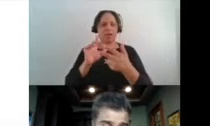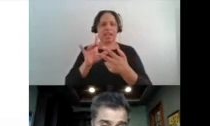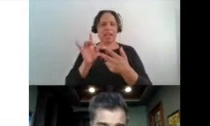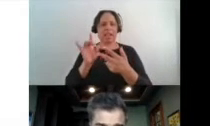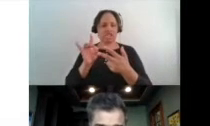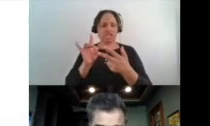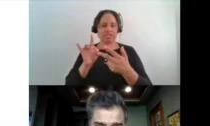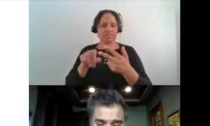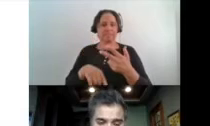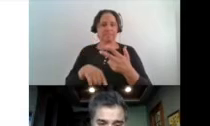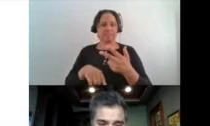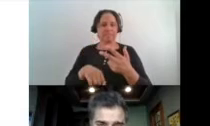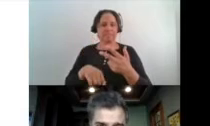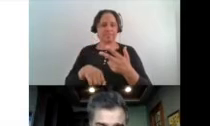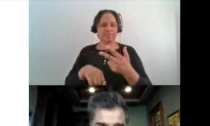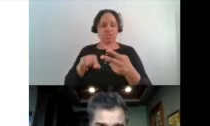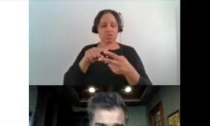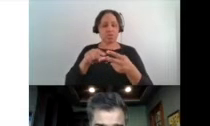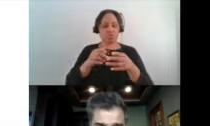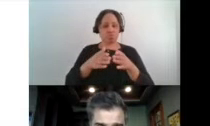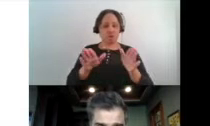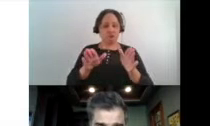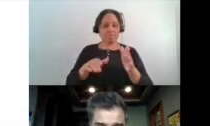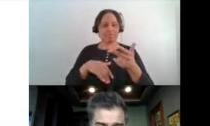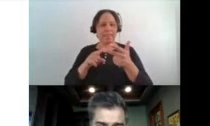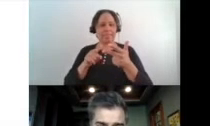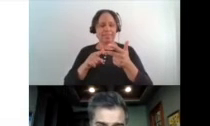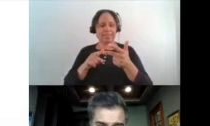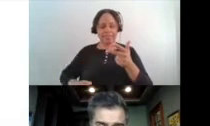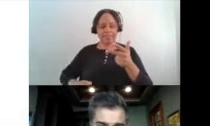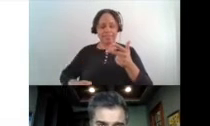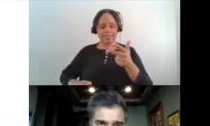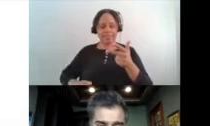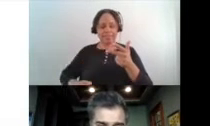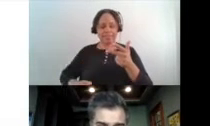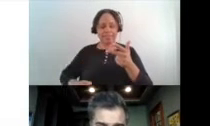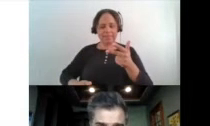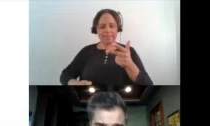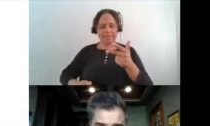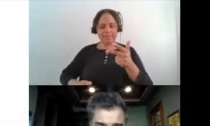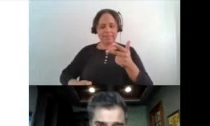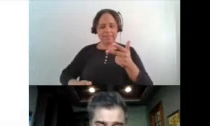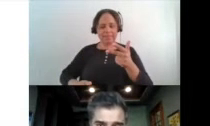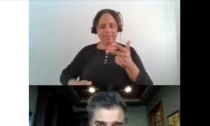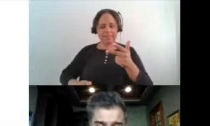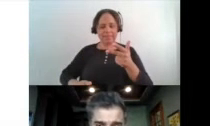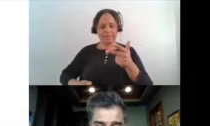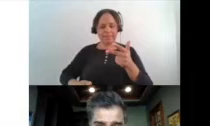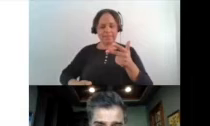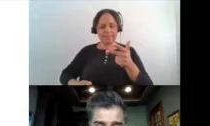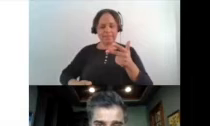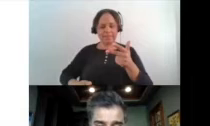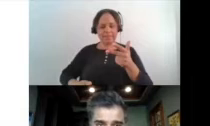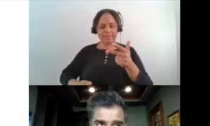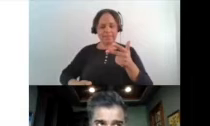Two broad options, and then there's a kidney transplant. So let's first talk about dialysis. So dialysis is basically